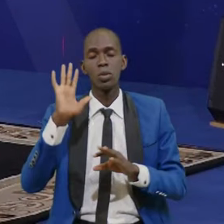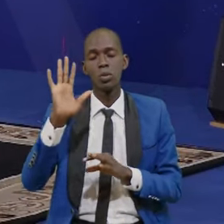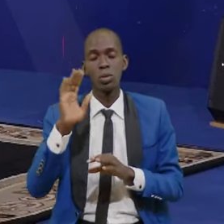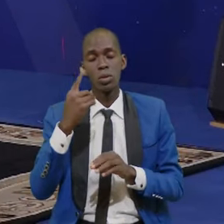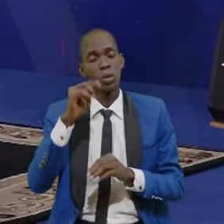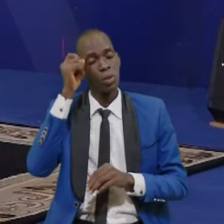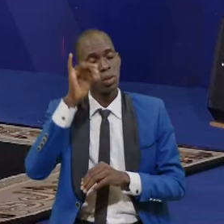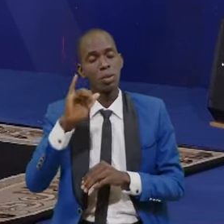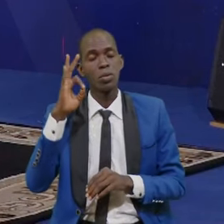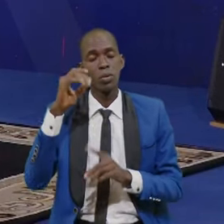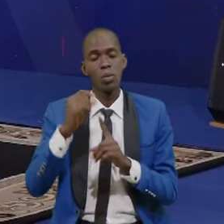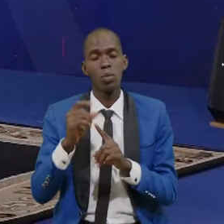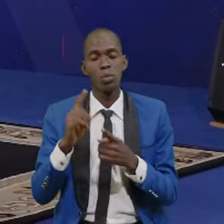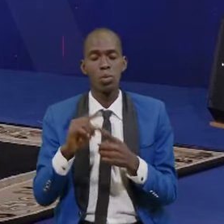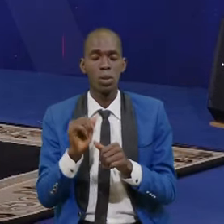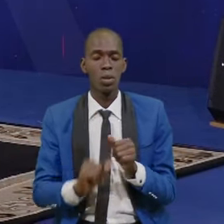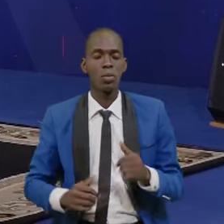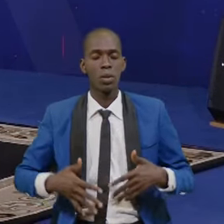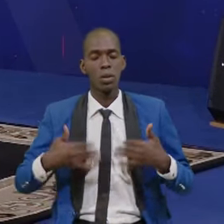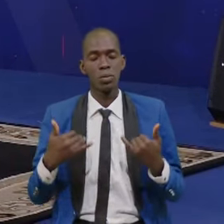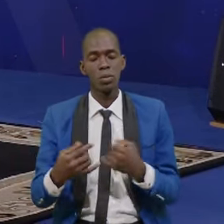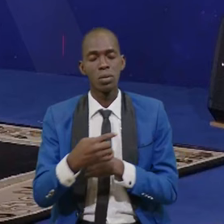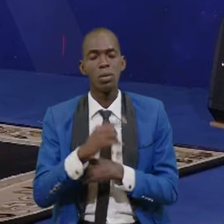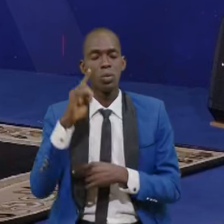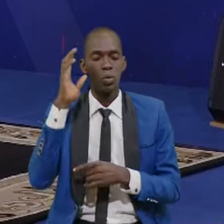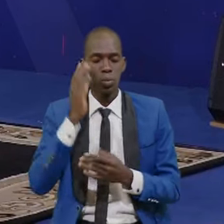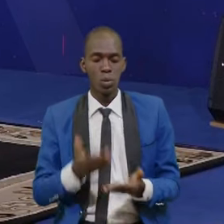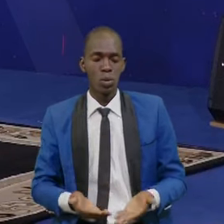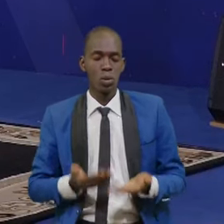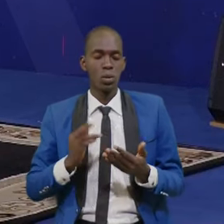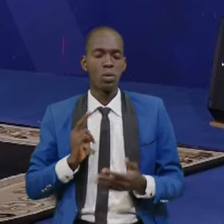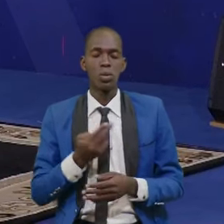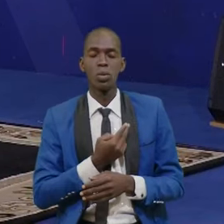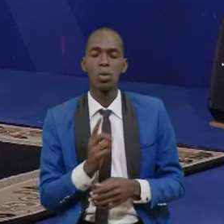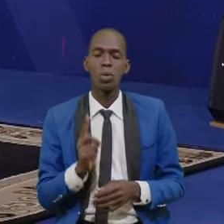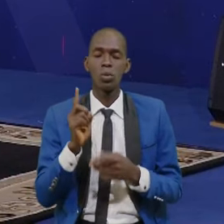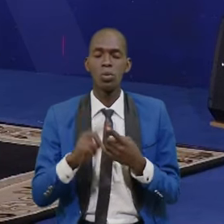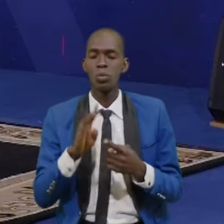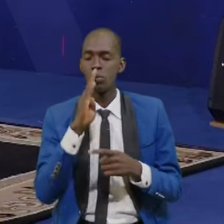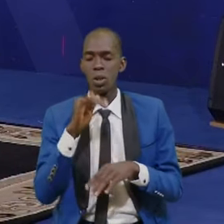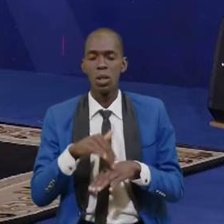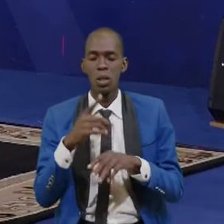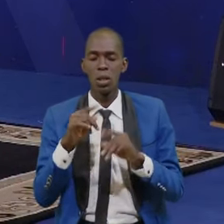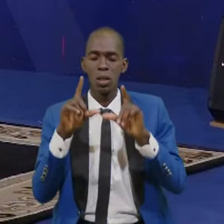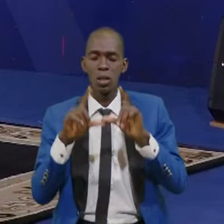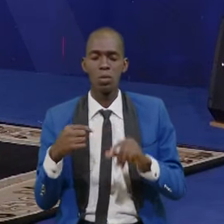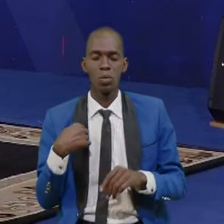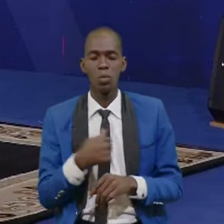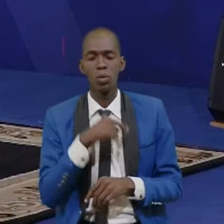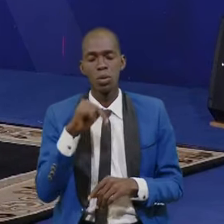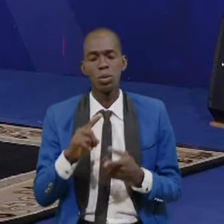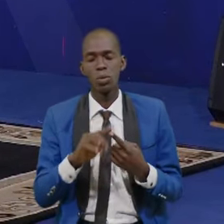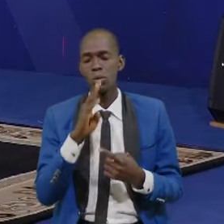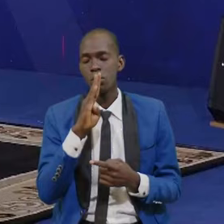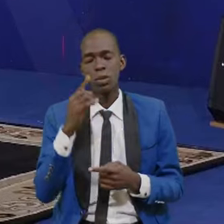every life today. And you lift us up to be at the level we ought to be for your glory and for